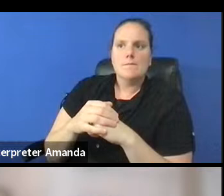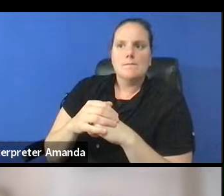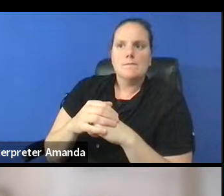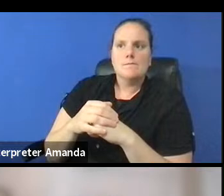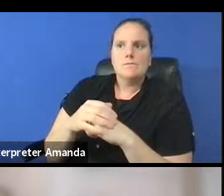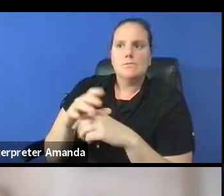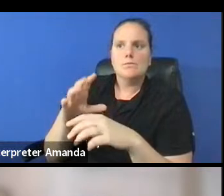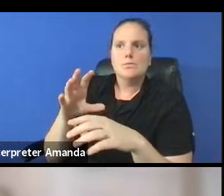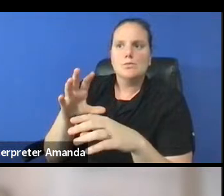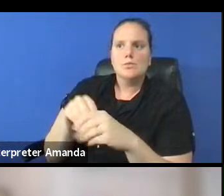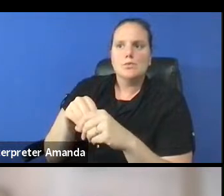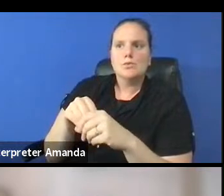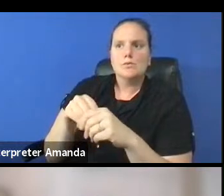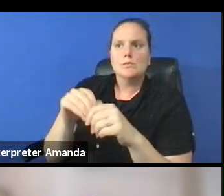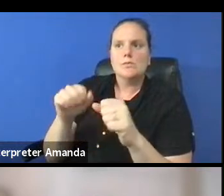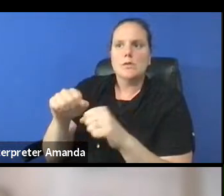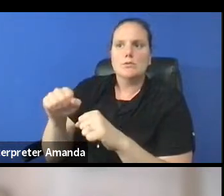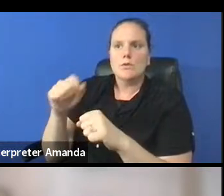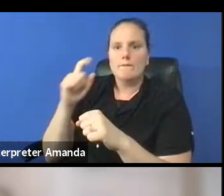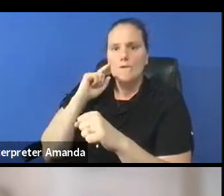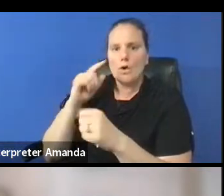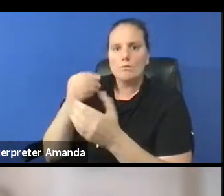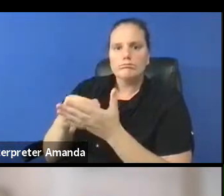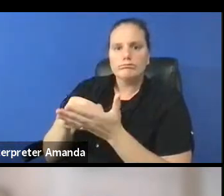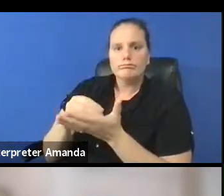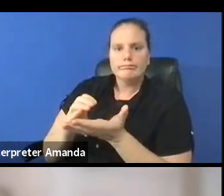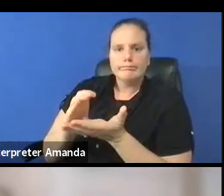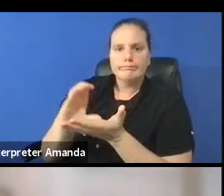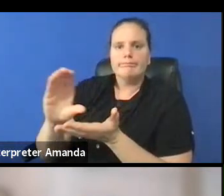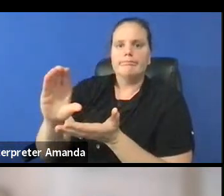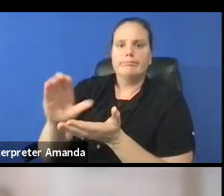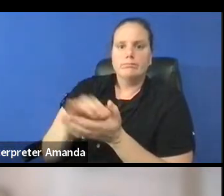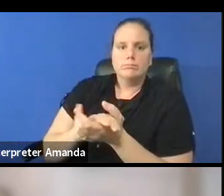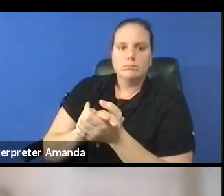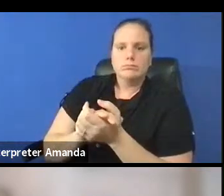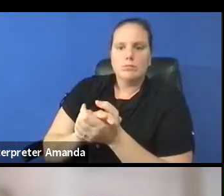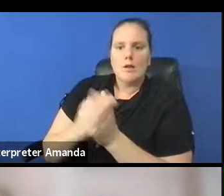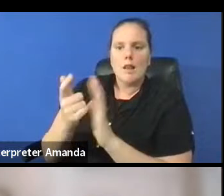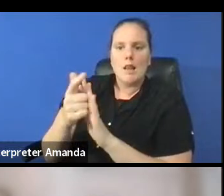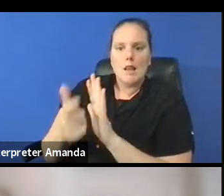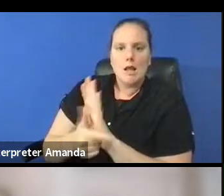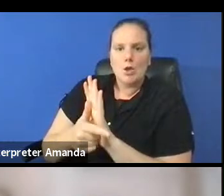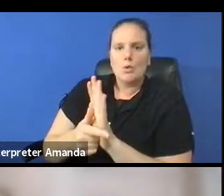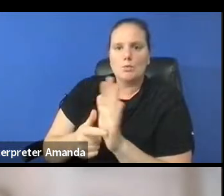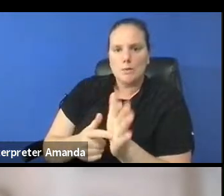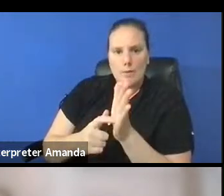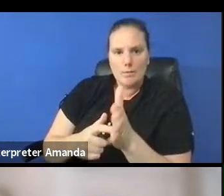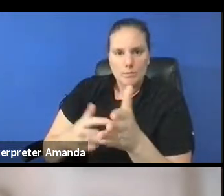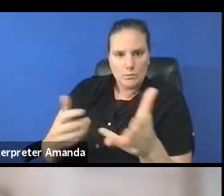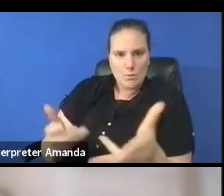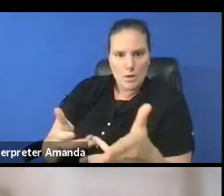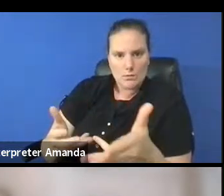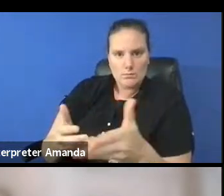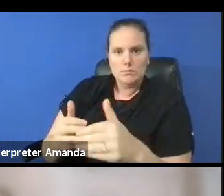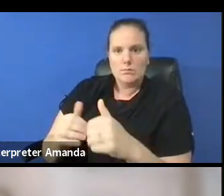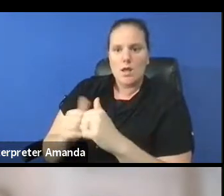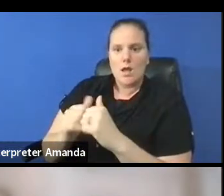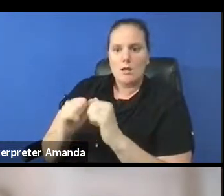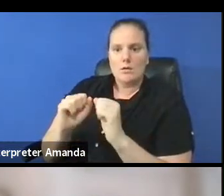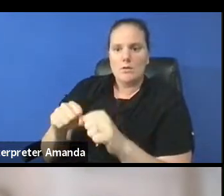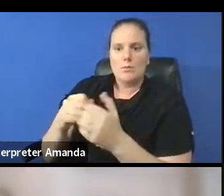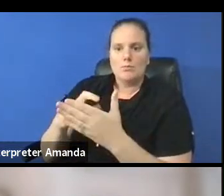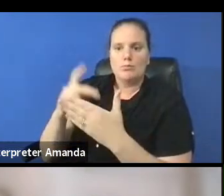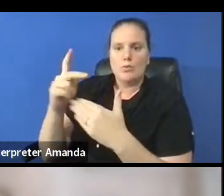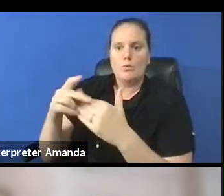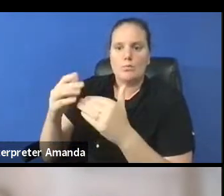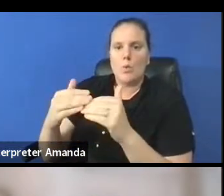including the potential for compensation, what are the legal requirements, as well as how can the program go